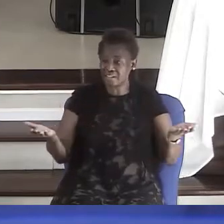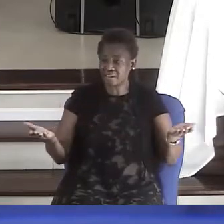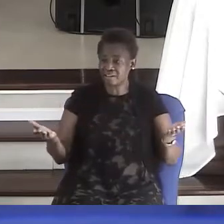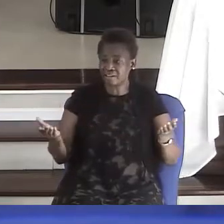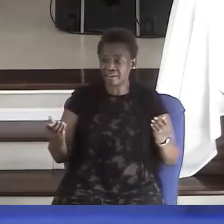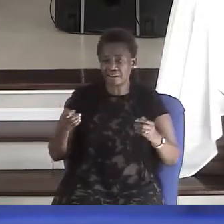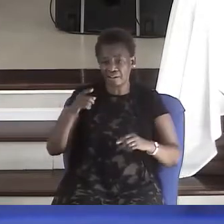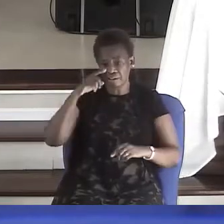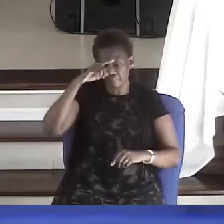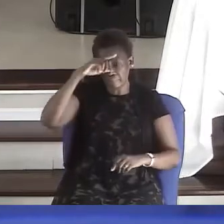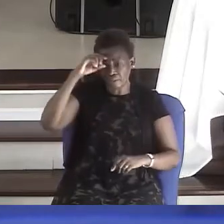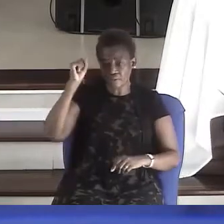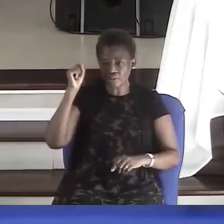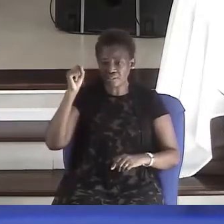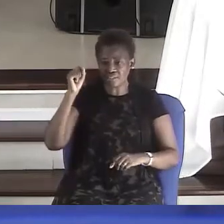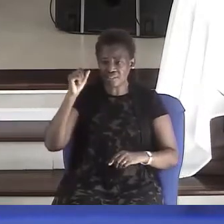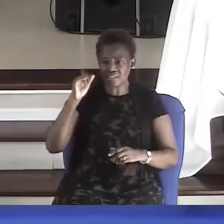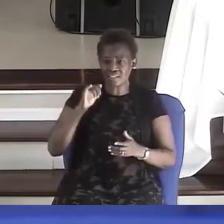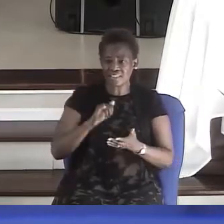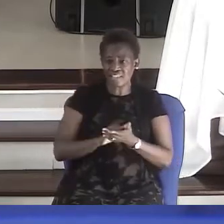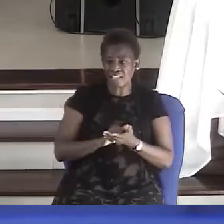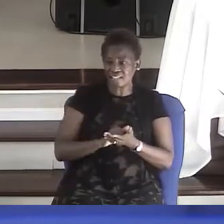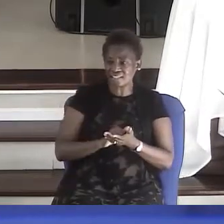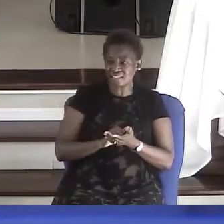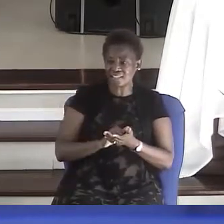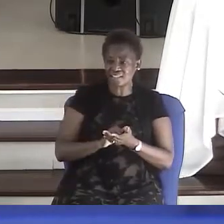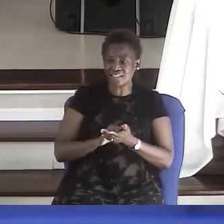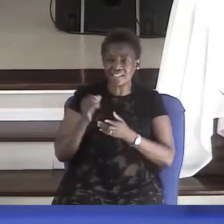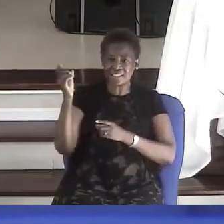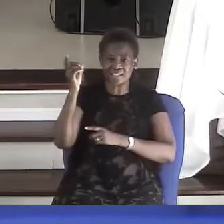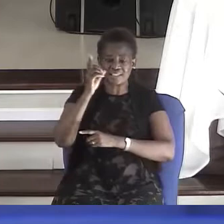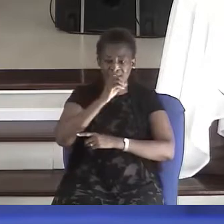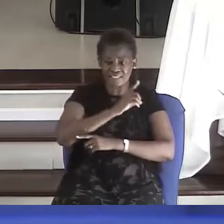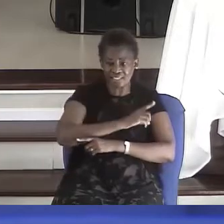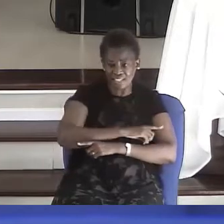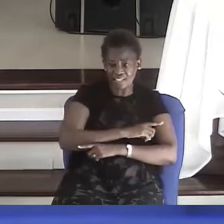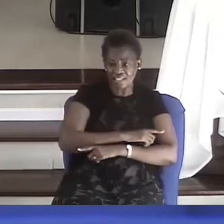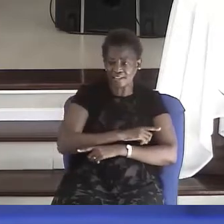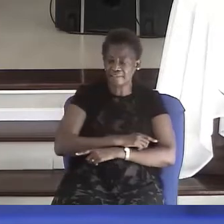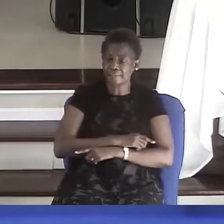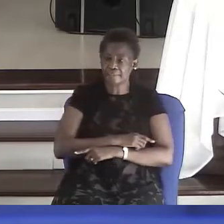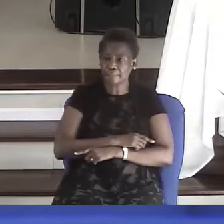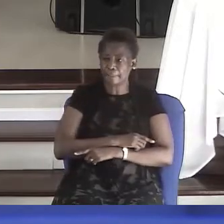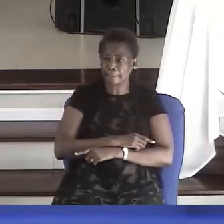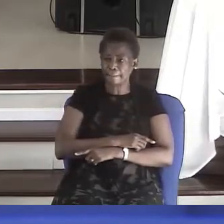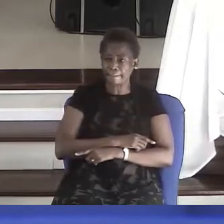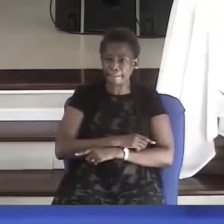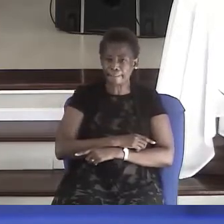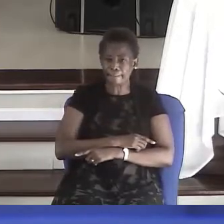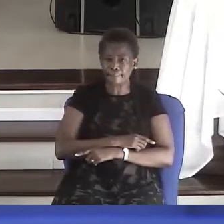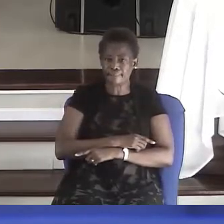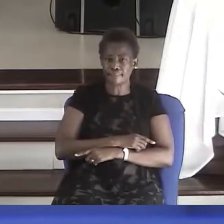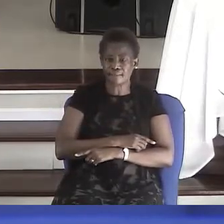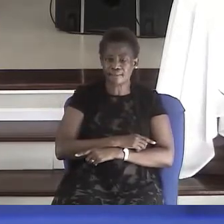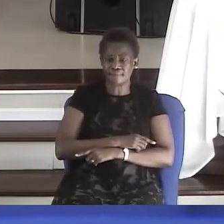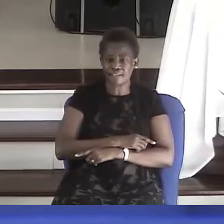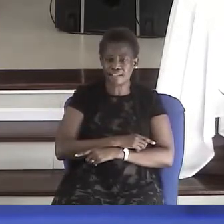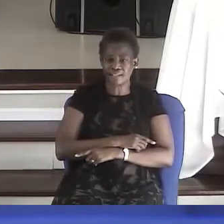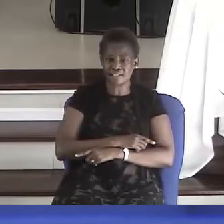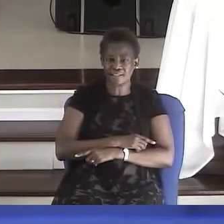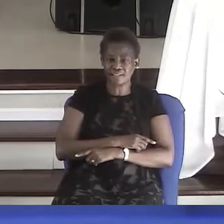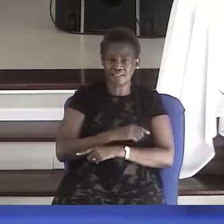called on to put this cousin away in the country on the 15th.